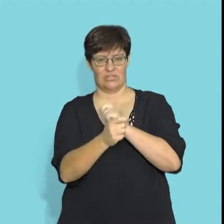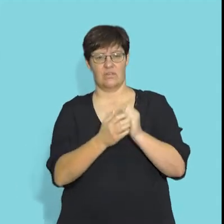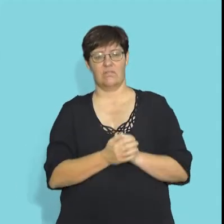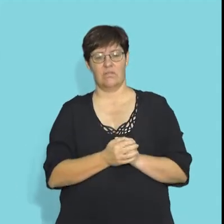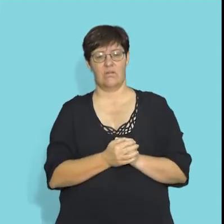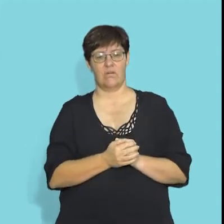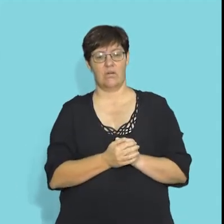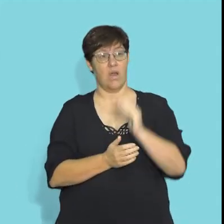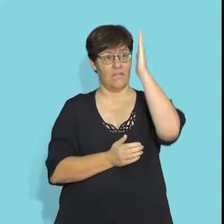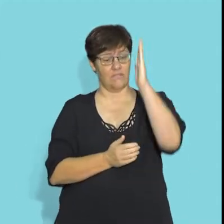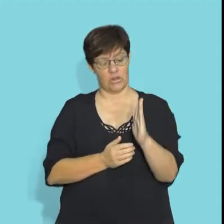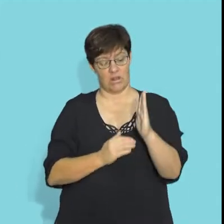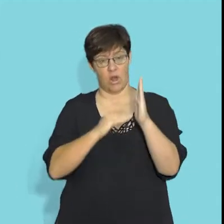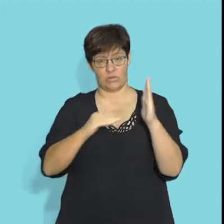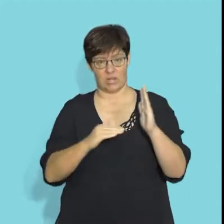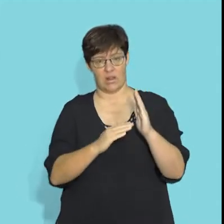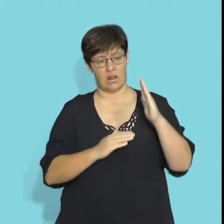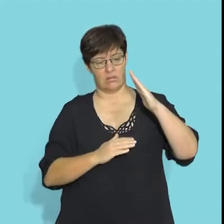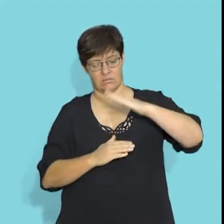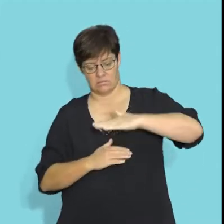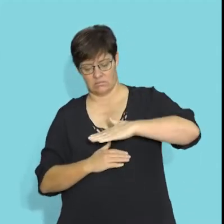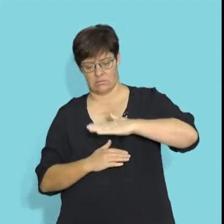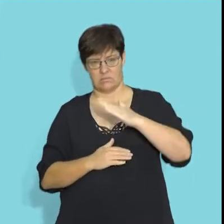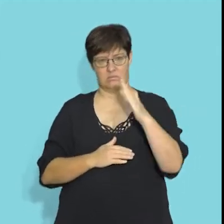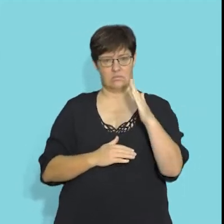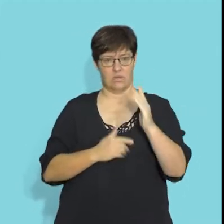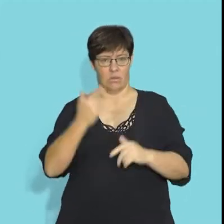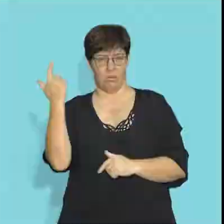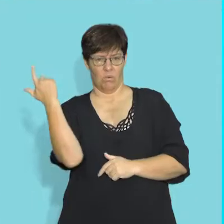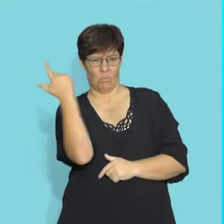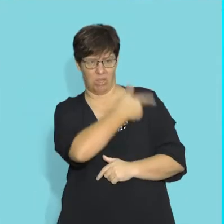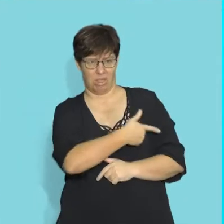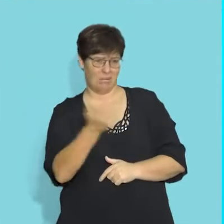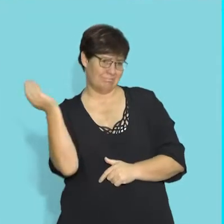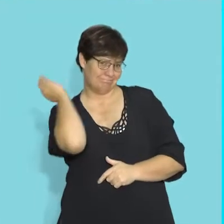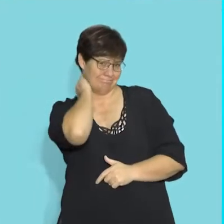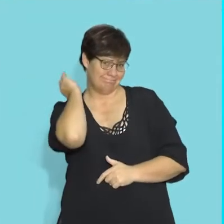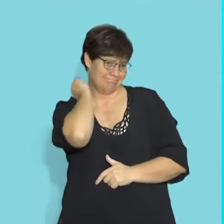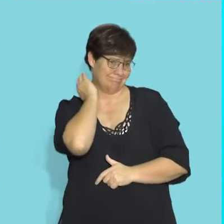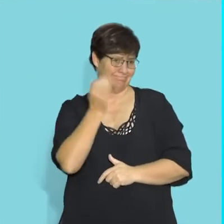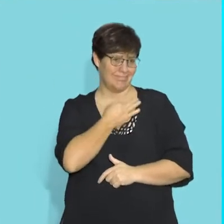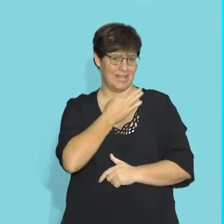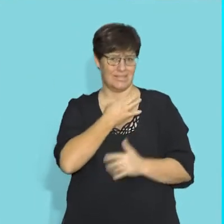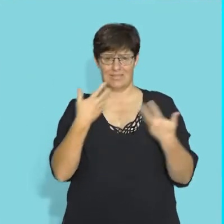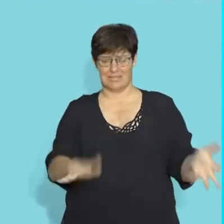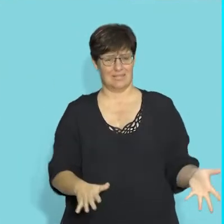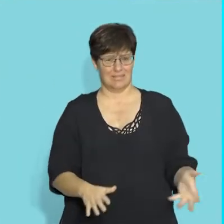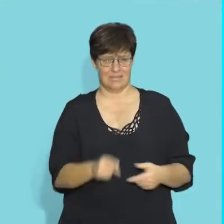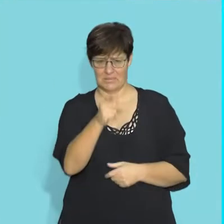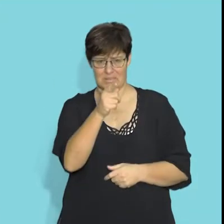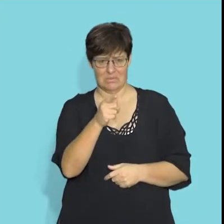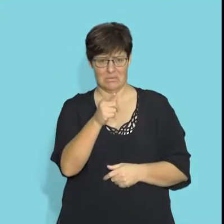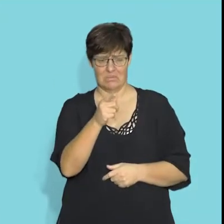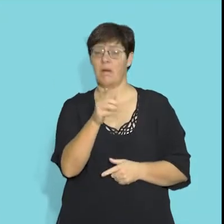horizontal change. Now, that sounds super fancy and it's quite complicated, but all that gradient